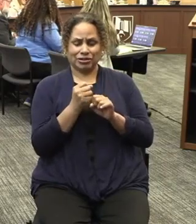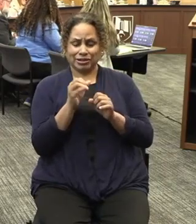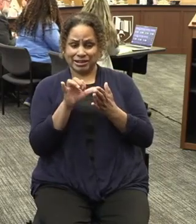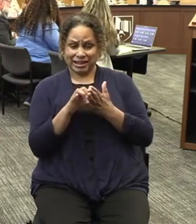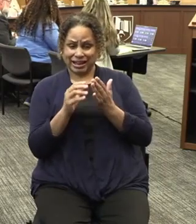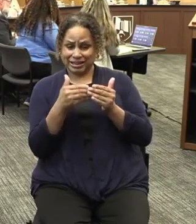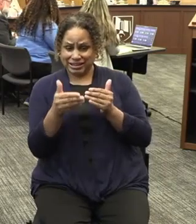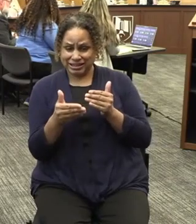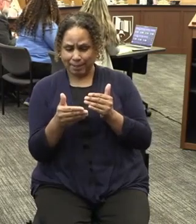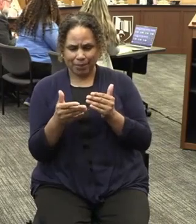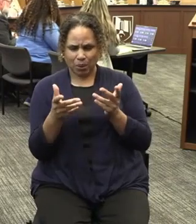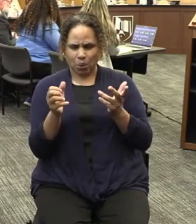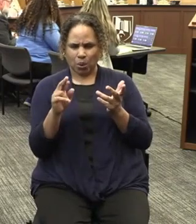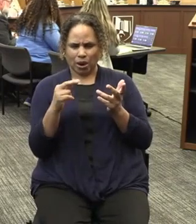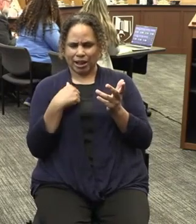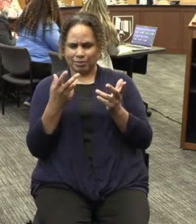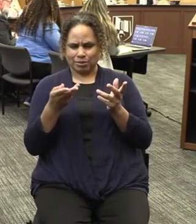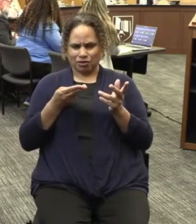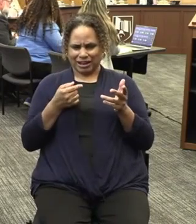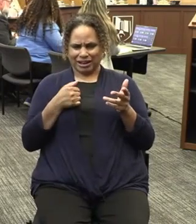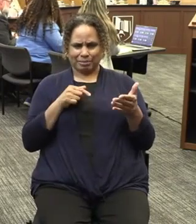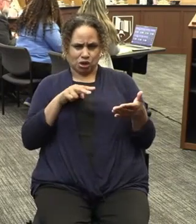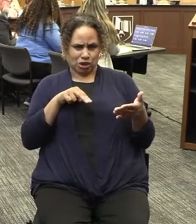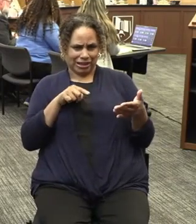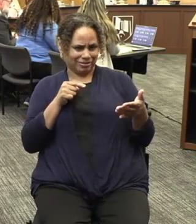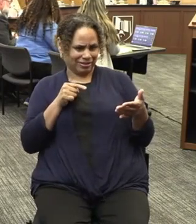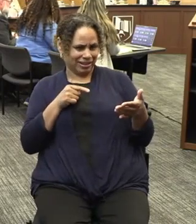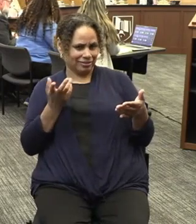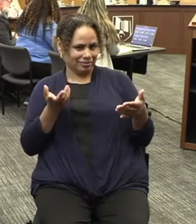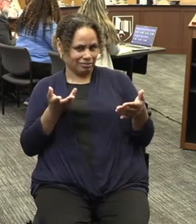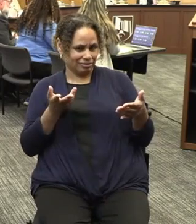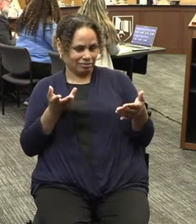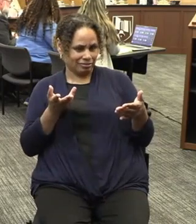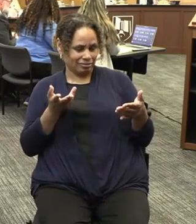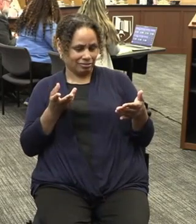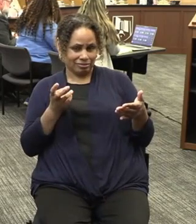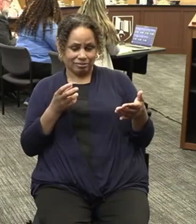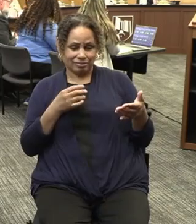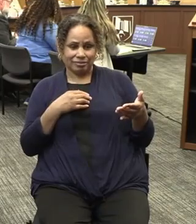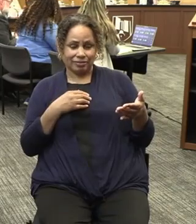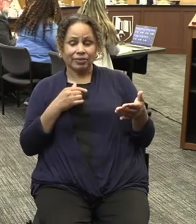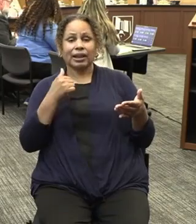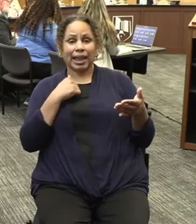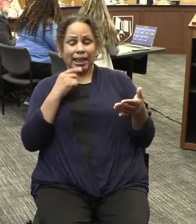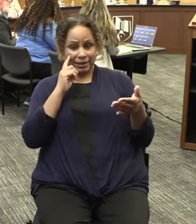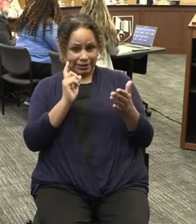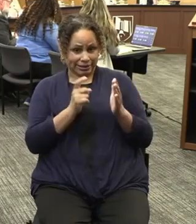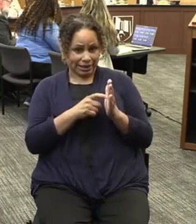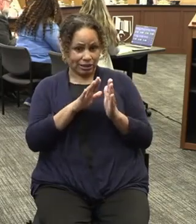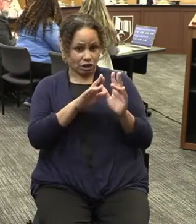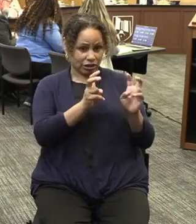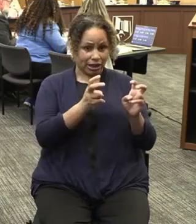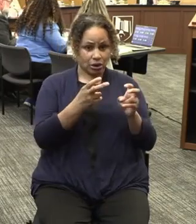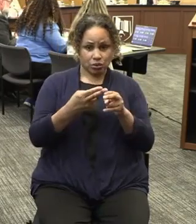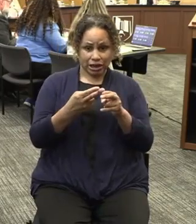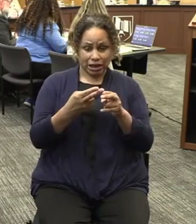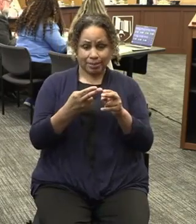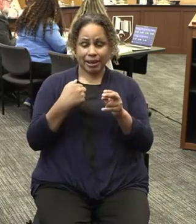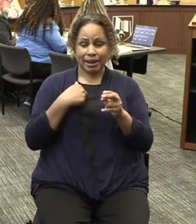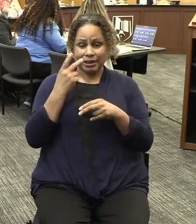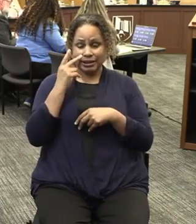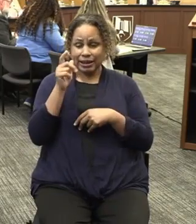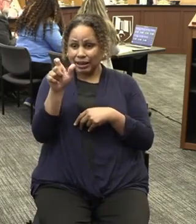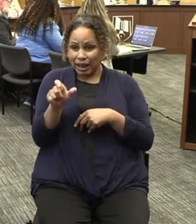When I'm looking at what I've been provided? What we've been provided? Because I see their title, their name, I see a column